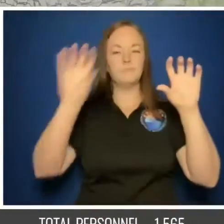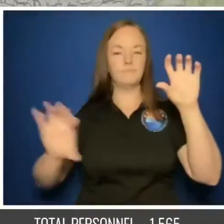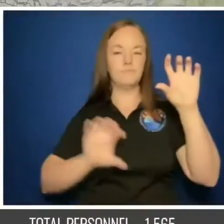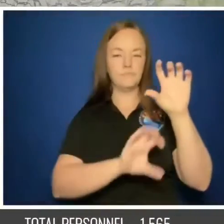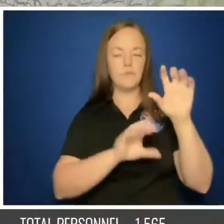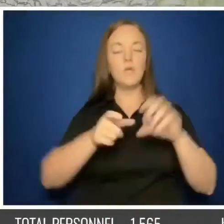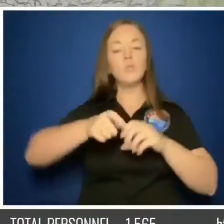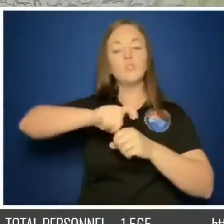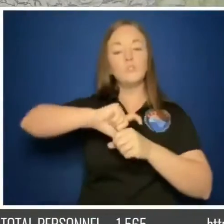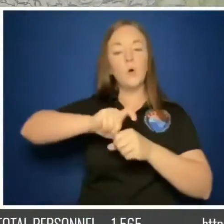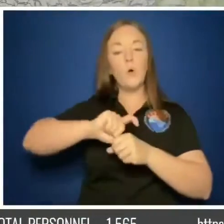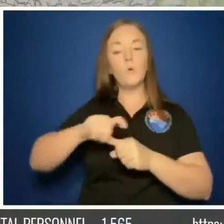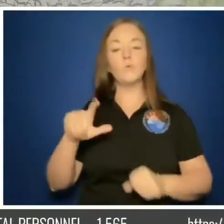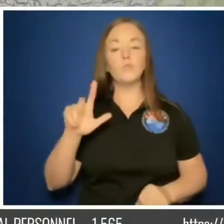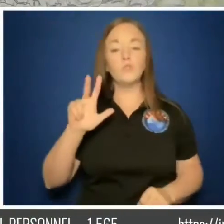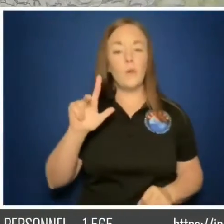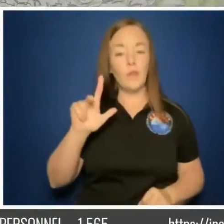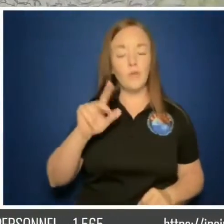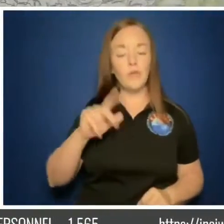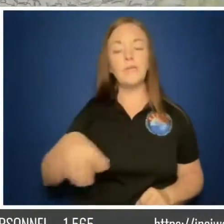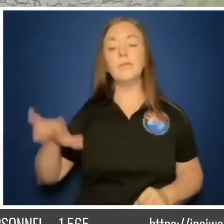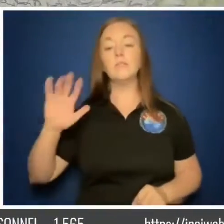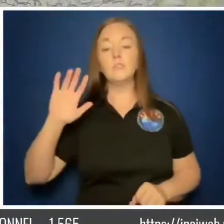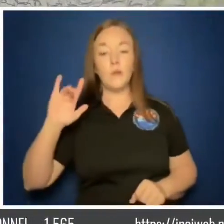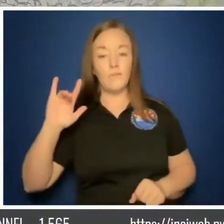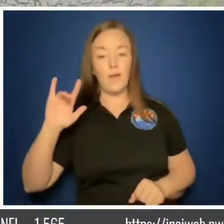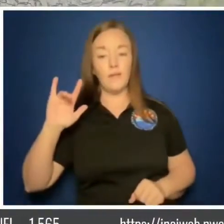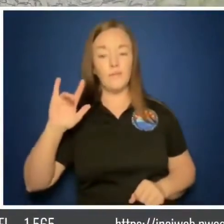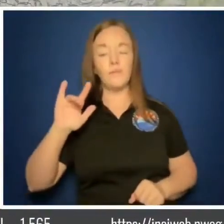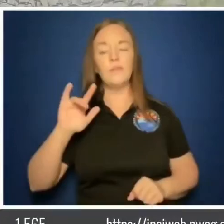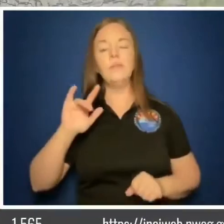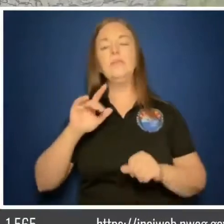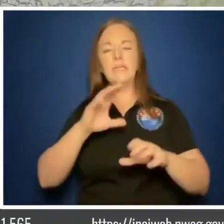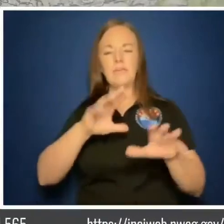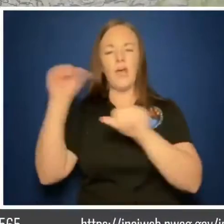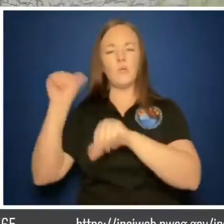and 25 have been put under evacuation warning,